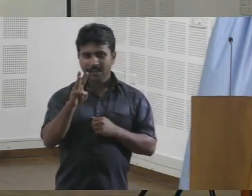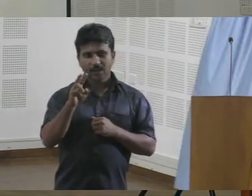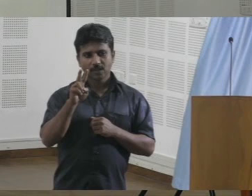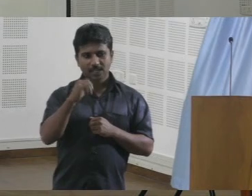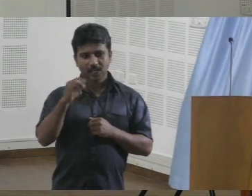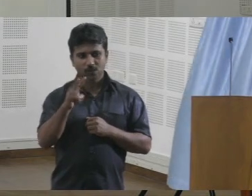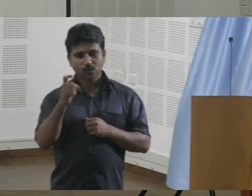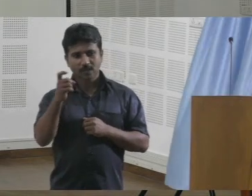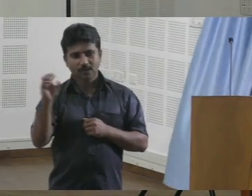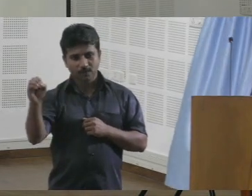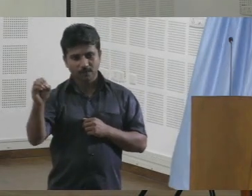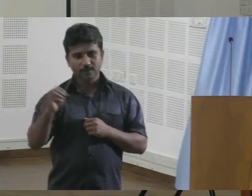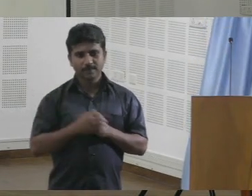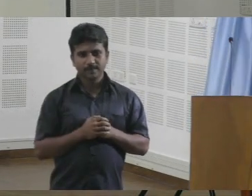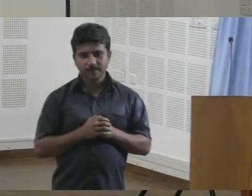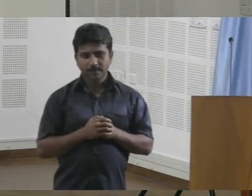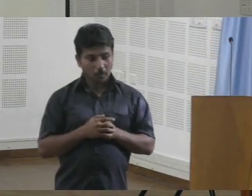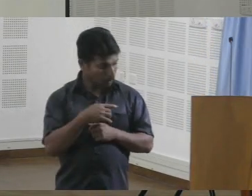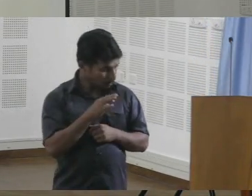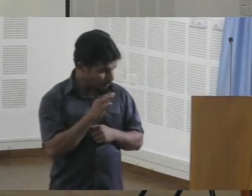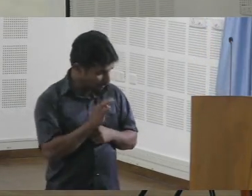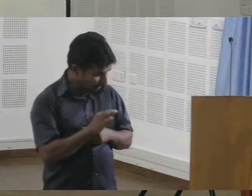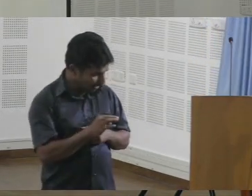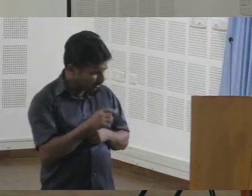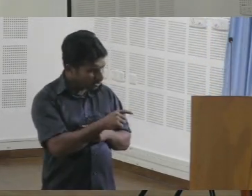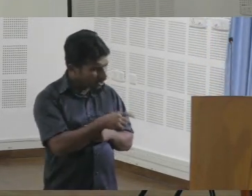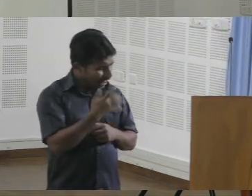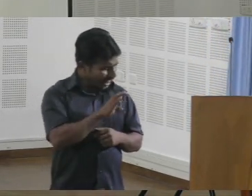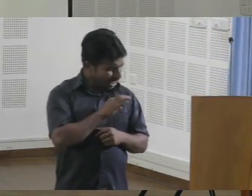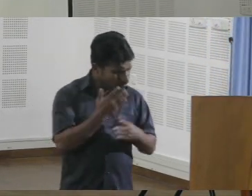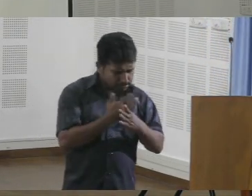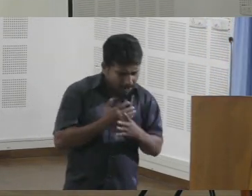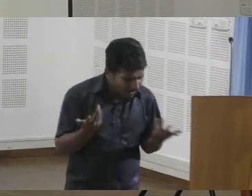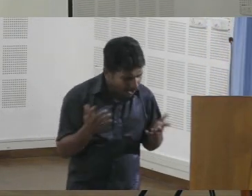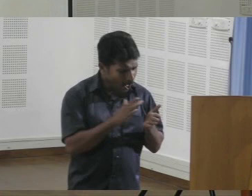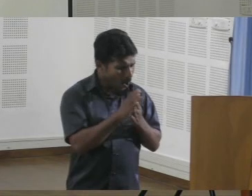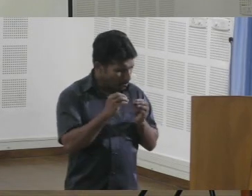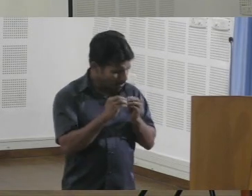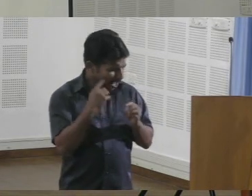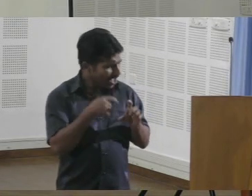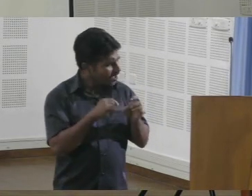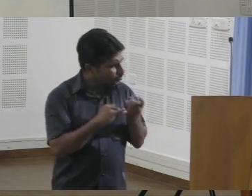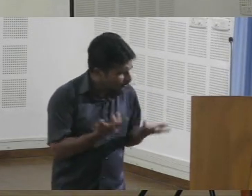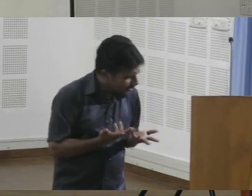9343726270. Wonderful, Adu. Show me your hobbies. Adu, show me your hobbies.